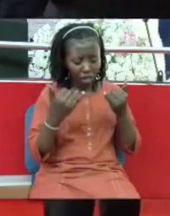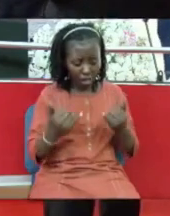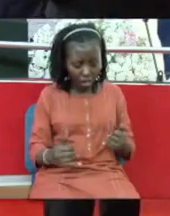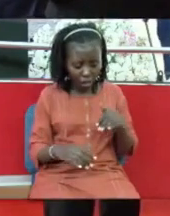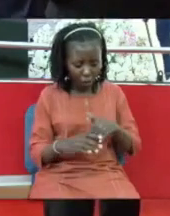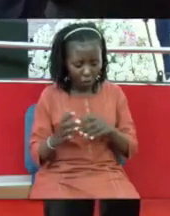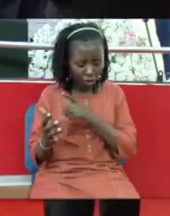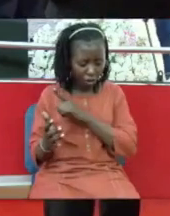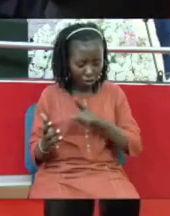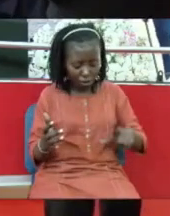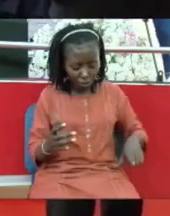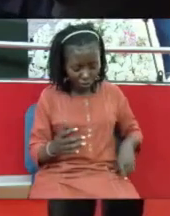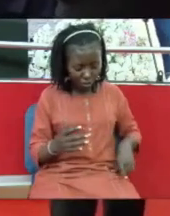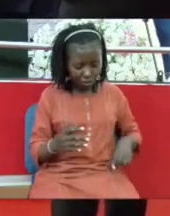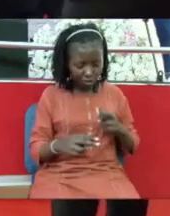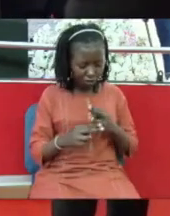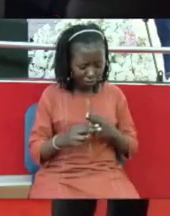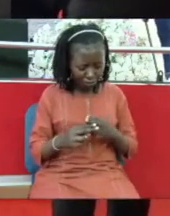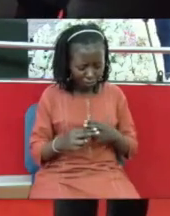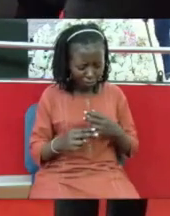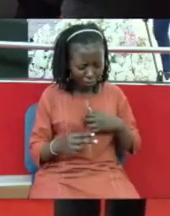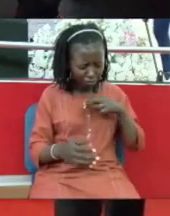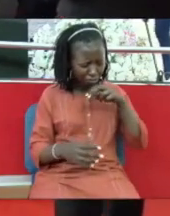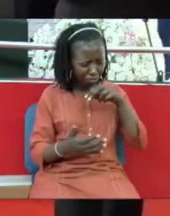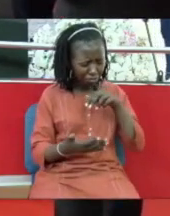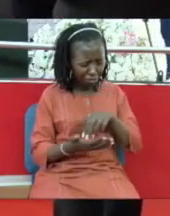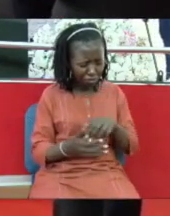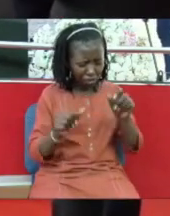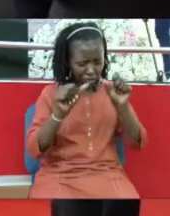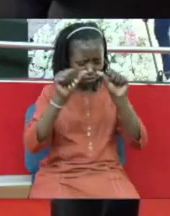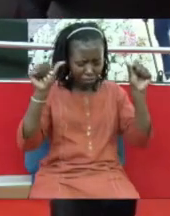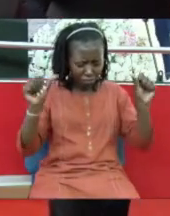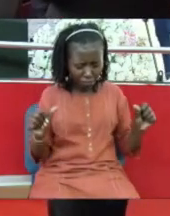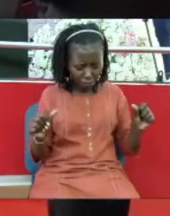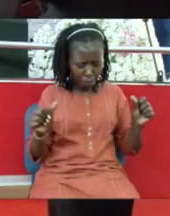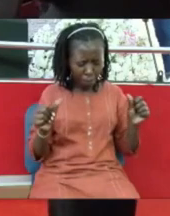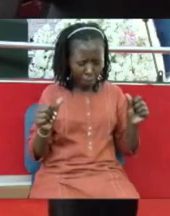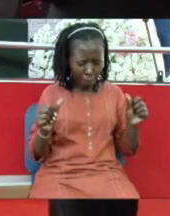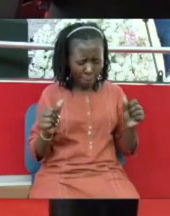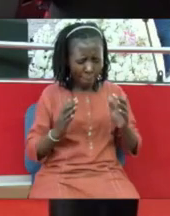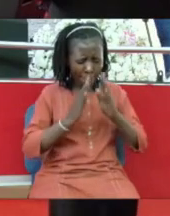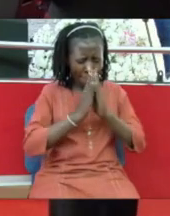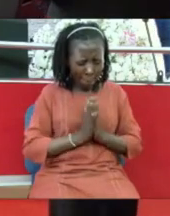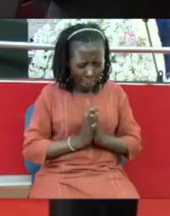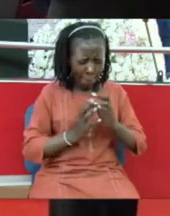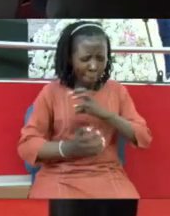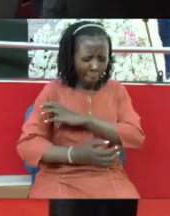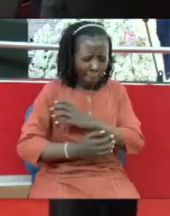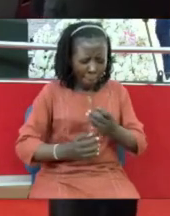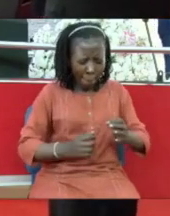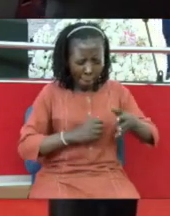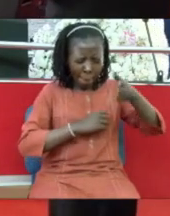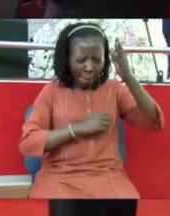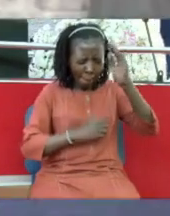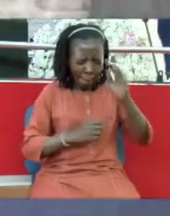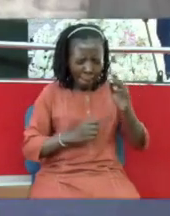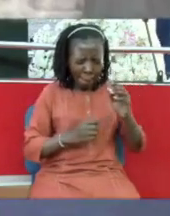Lord. I stand in this order. And pray that the power of God will back every